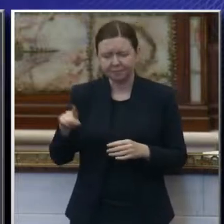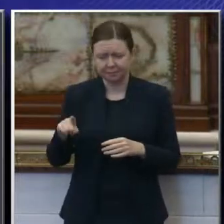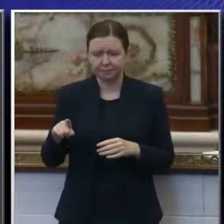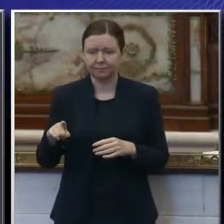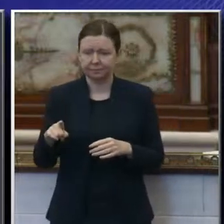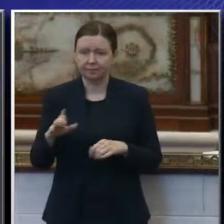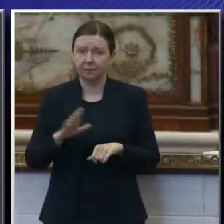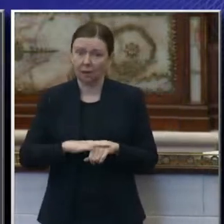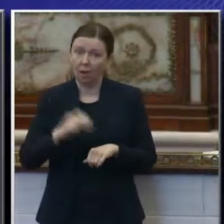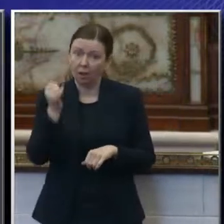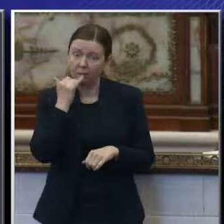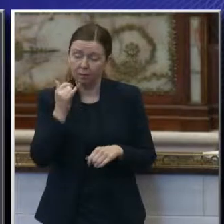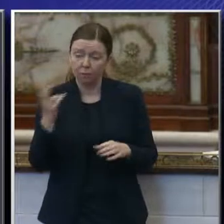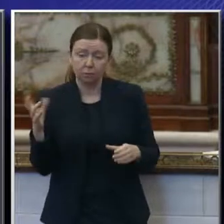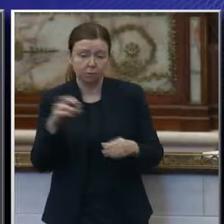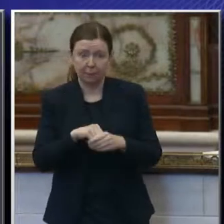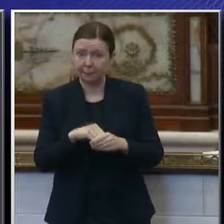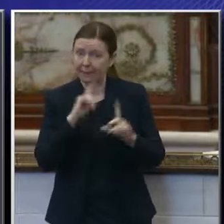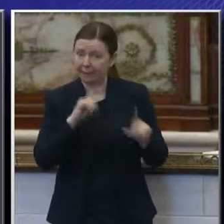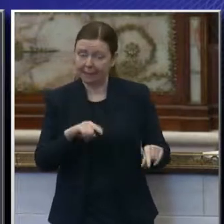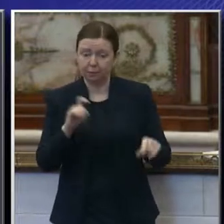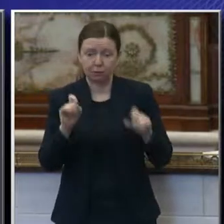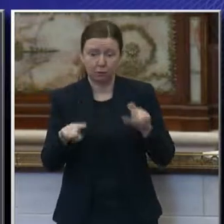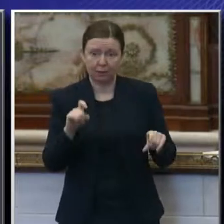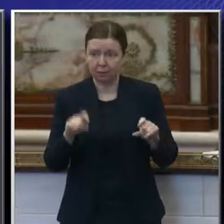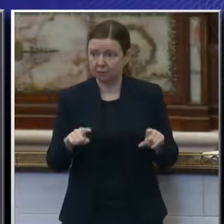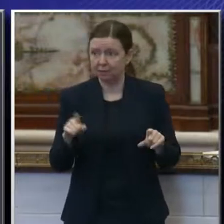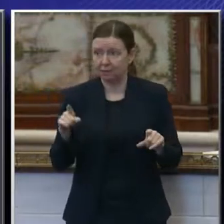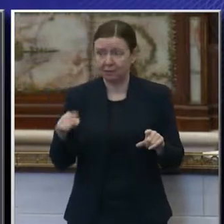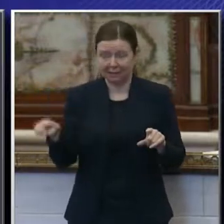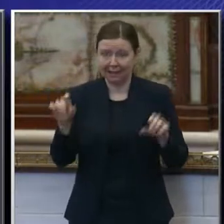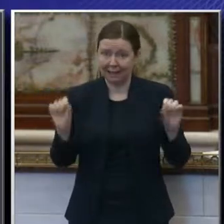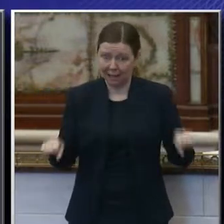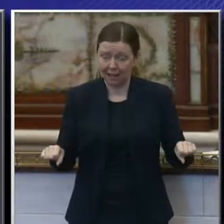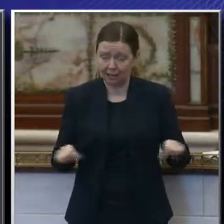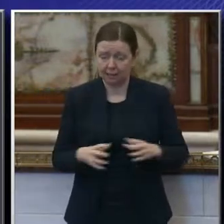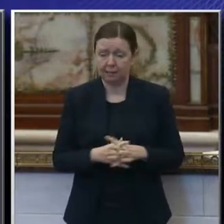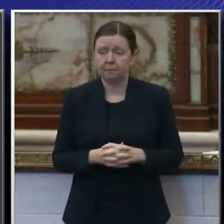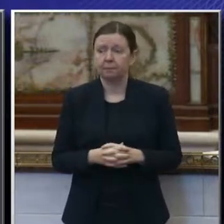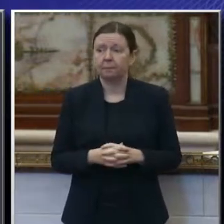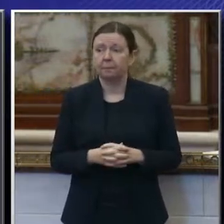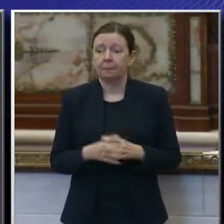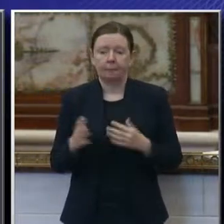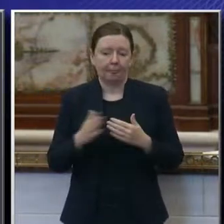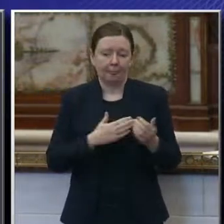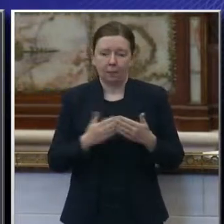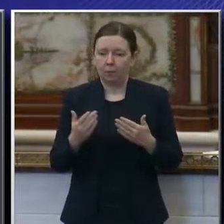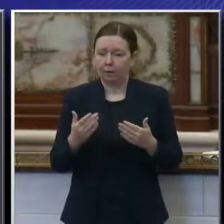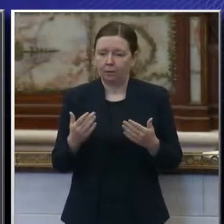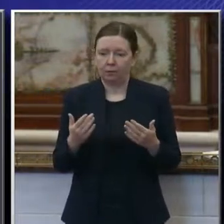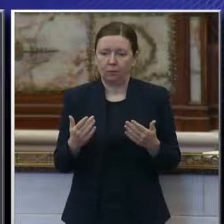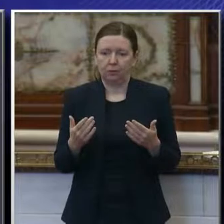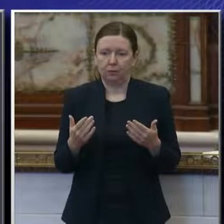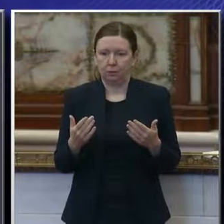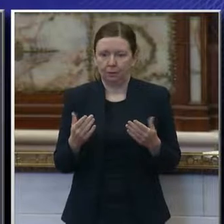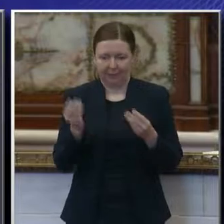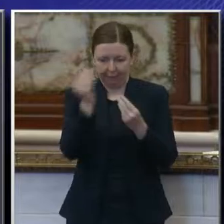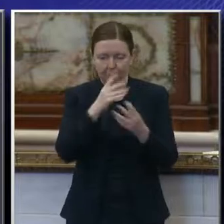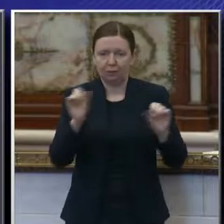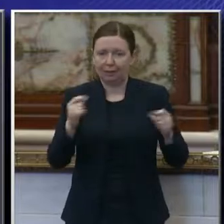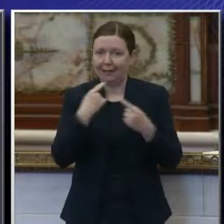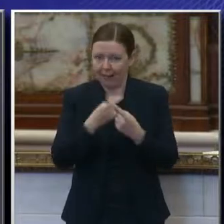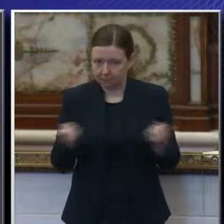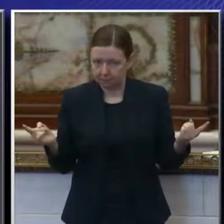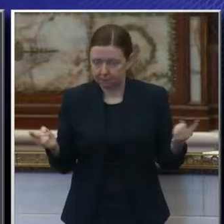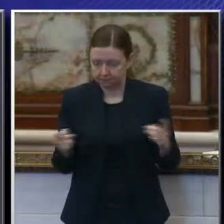to jump in and answer what questions they can and what information they can actually divulge prior to